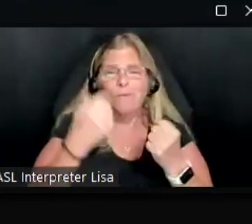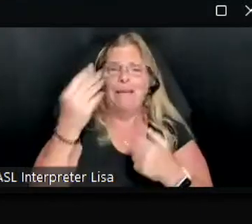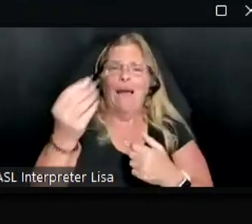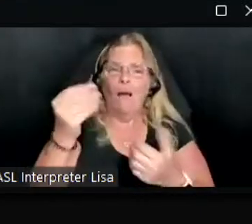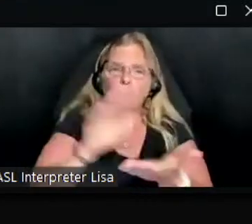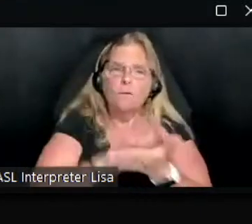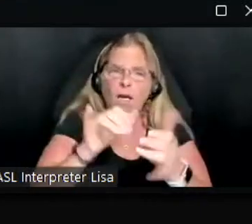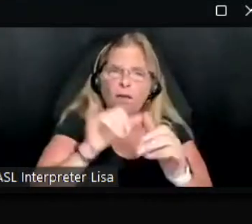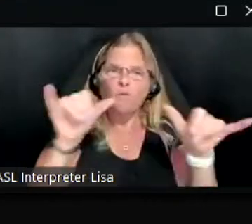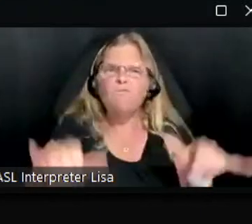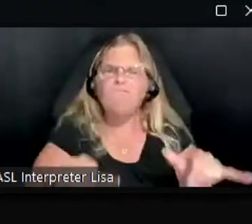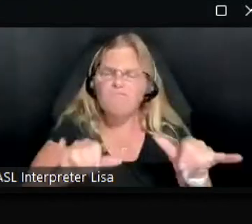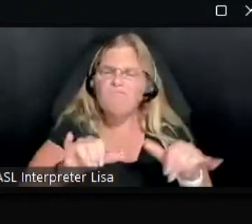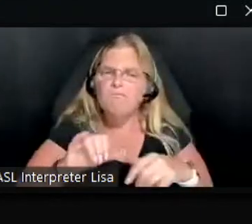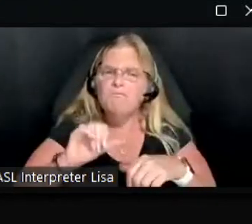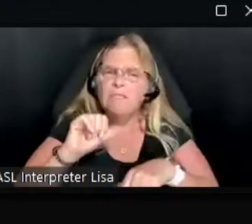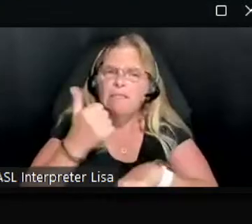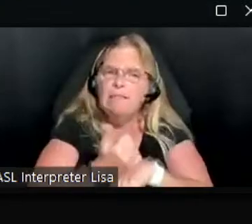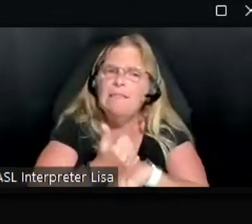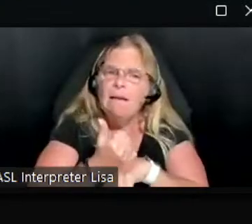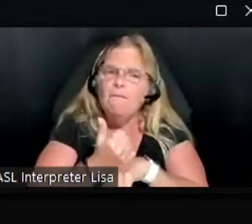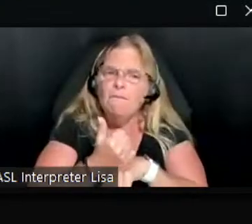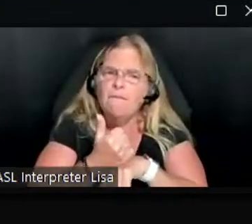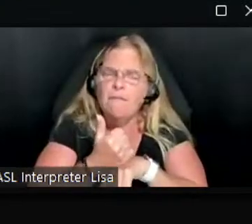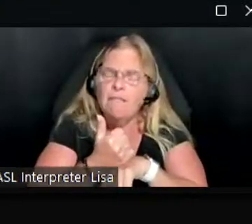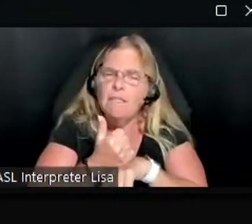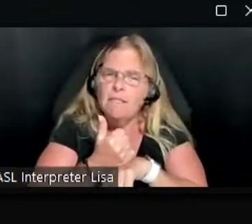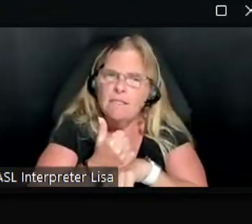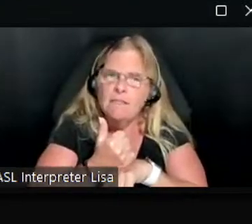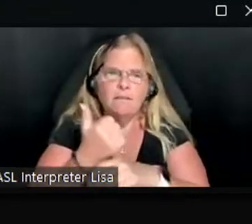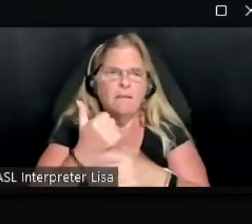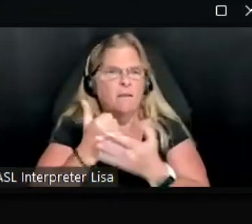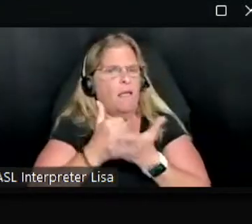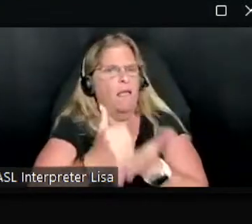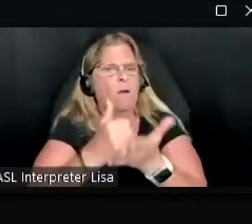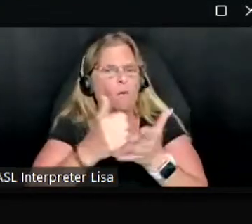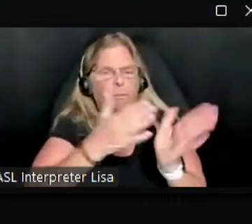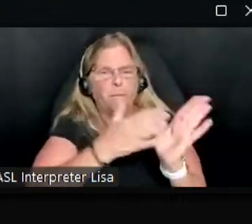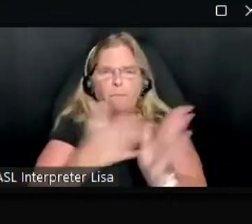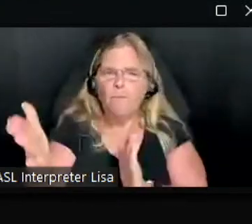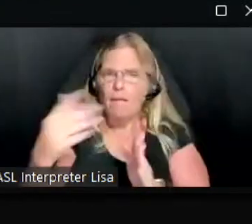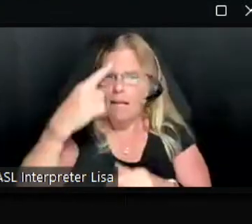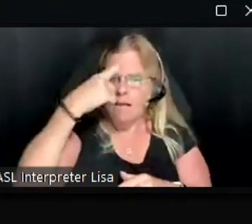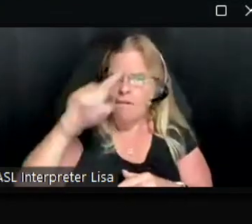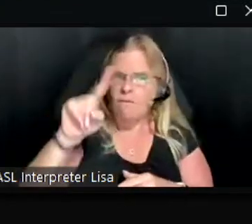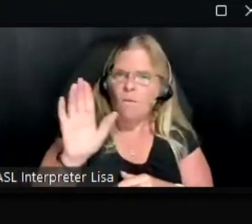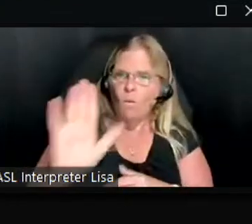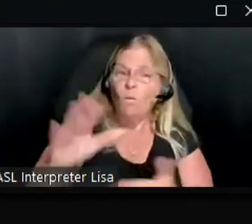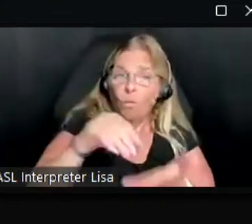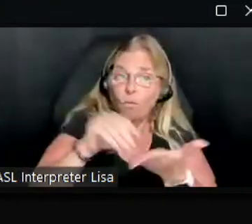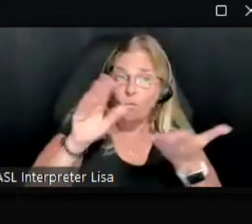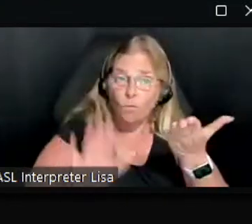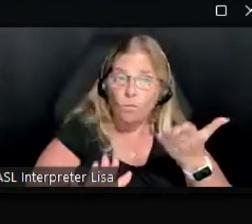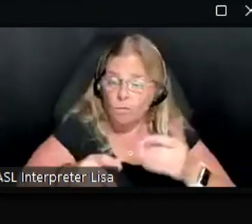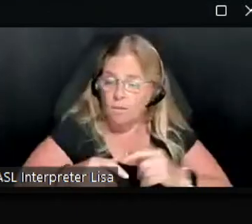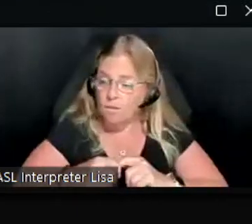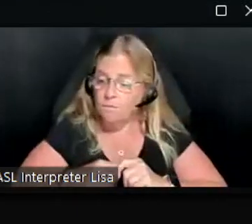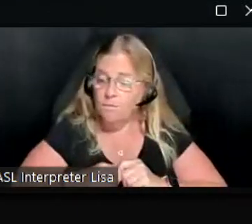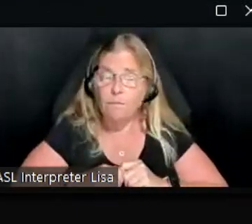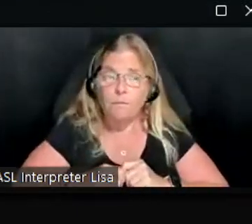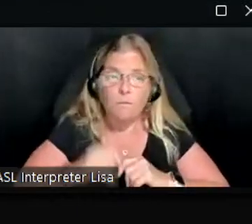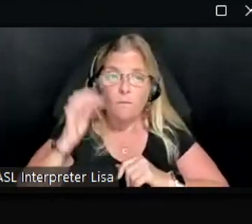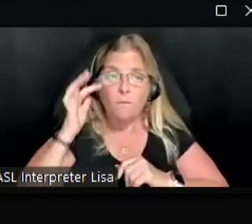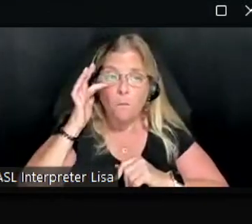shape what any type of plan that you have for the students. So I know that's a